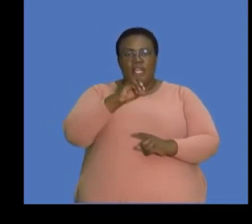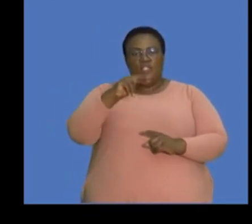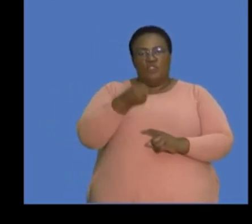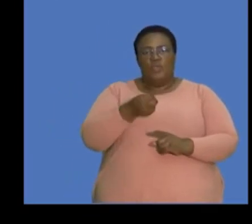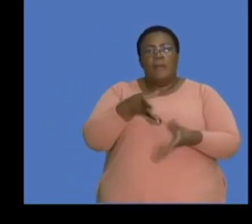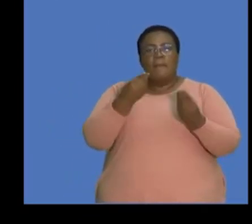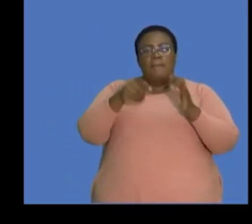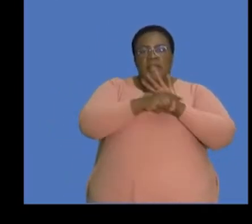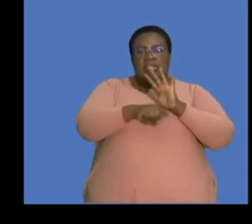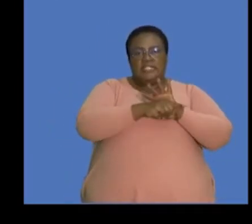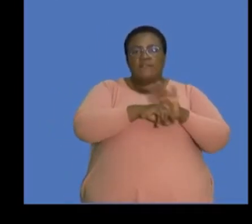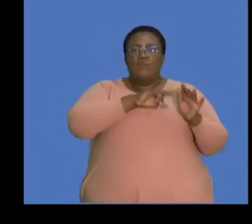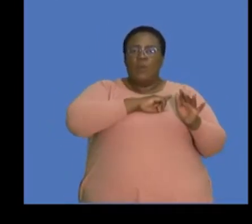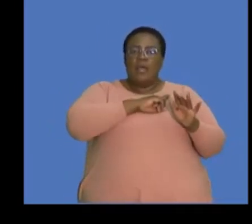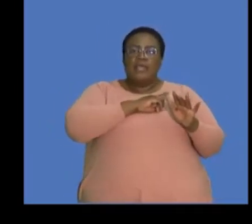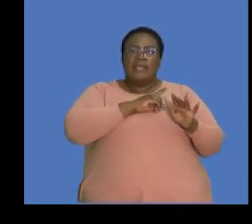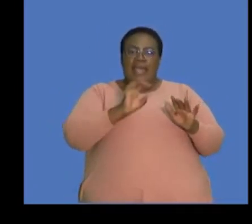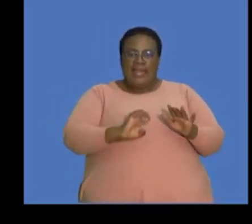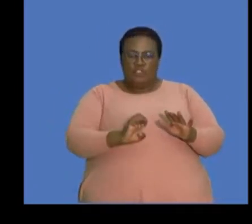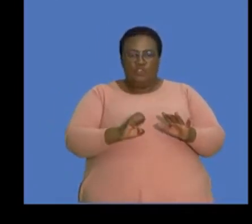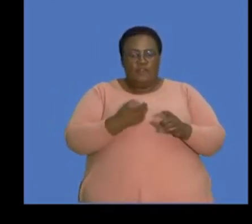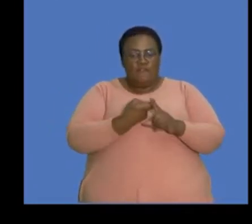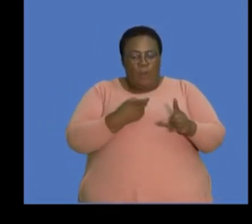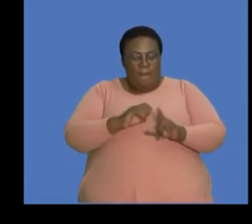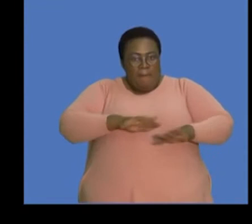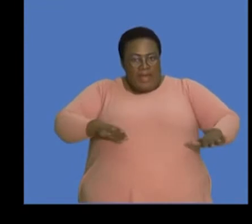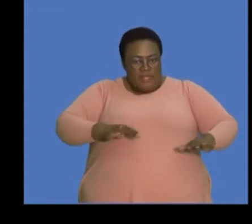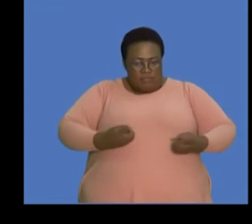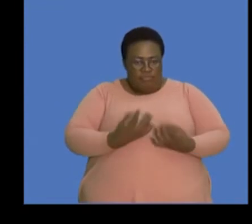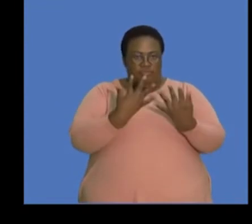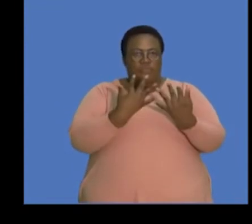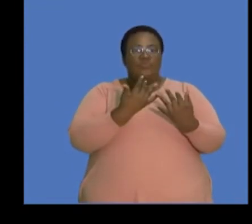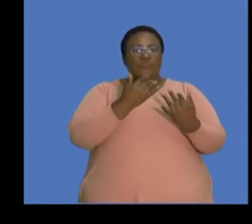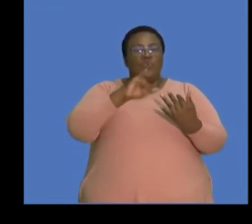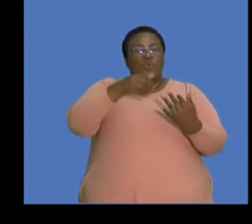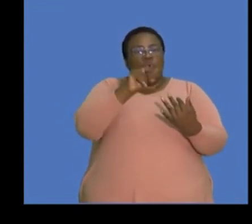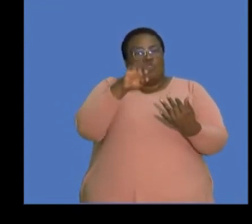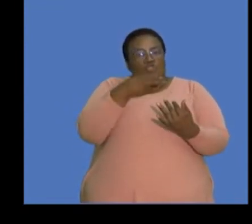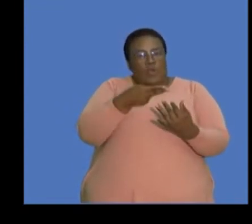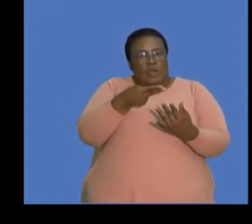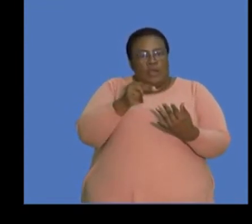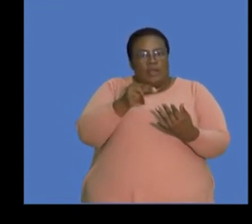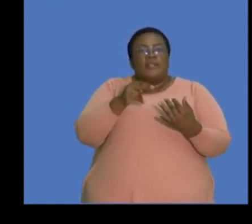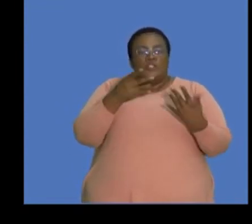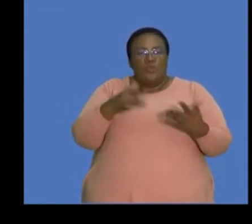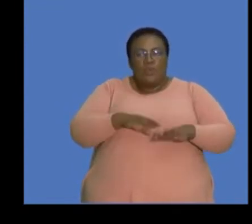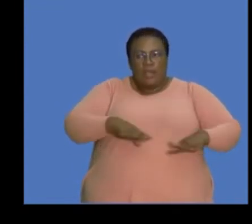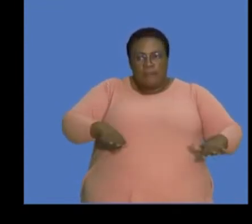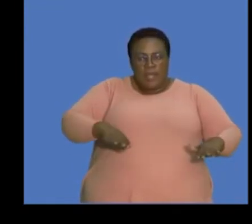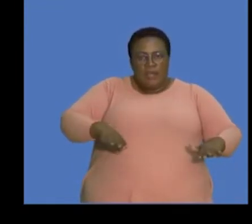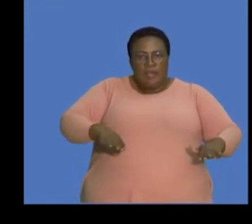that John acquires a negative charge because electrons were transferred from the mat to John, while the carpet